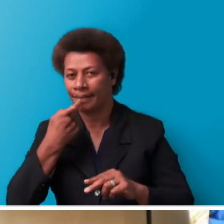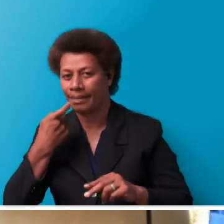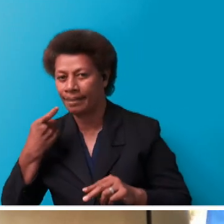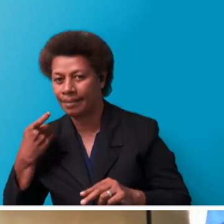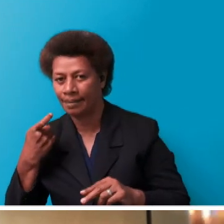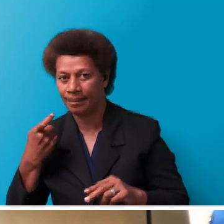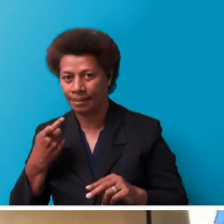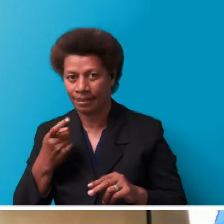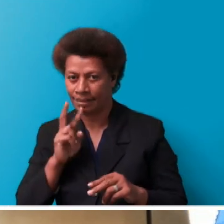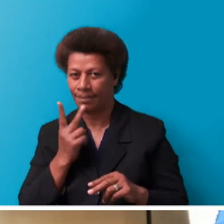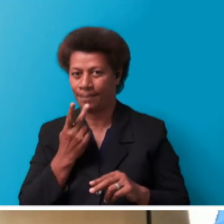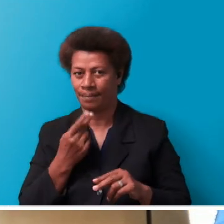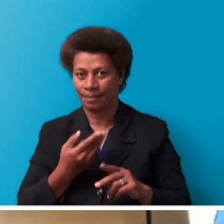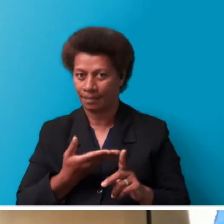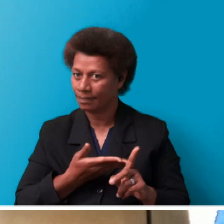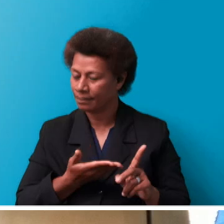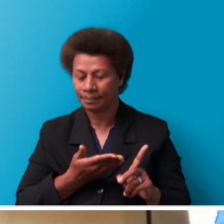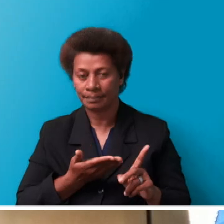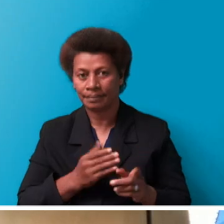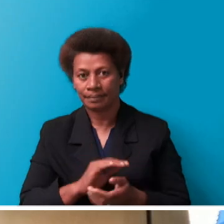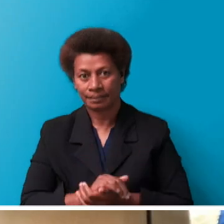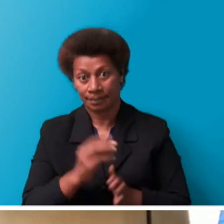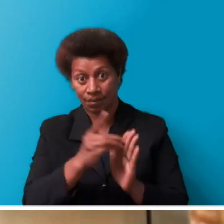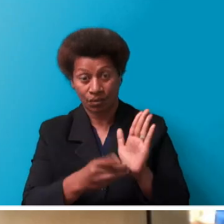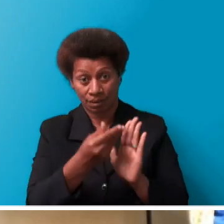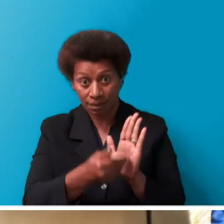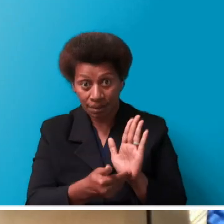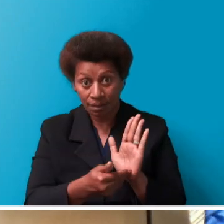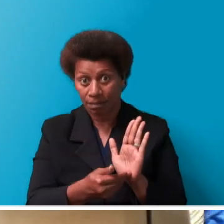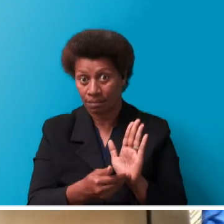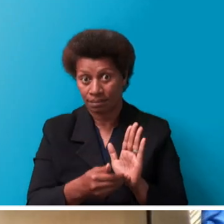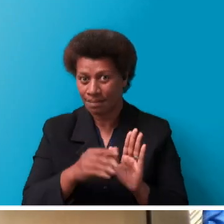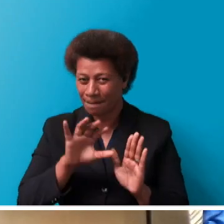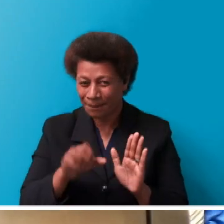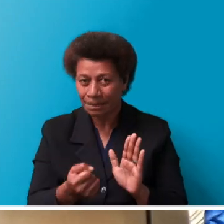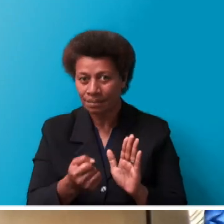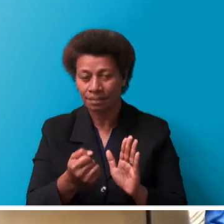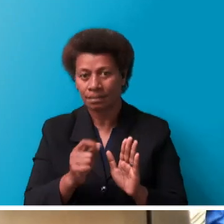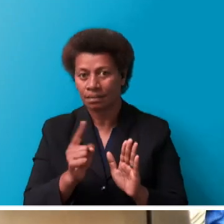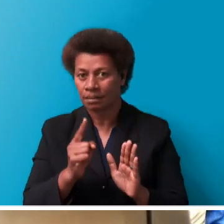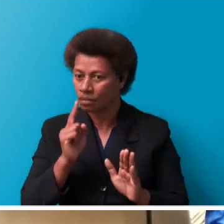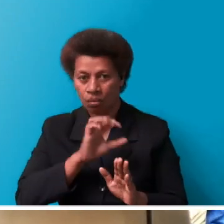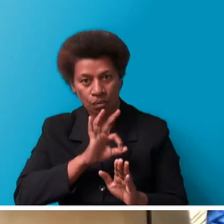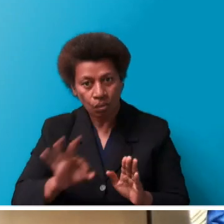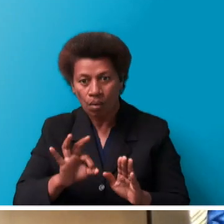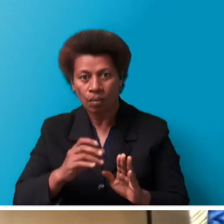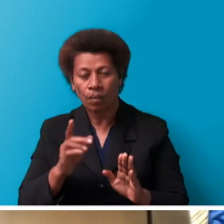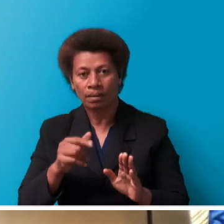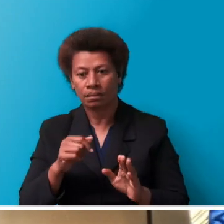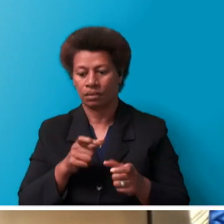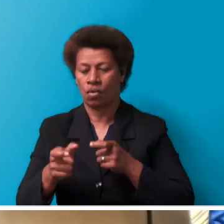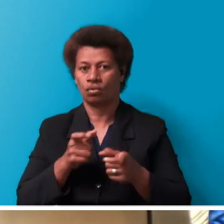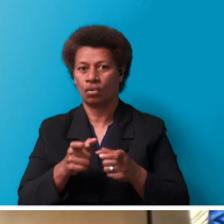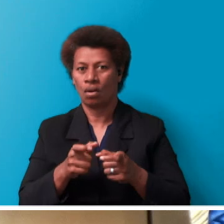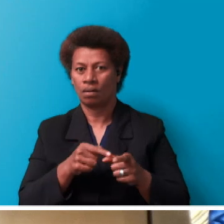must never again be undermined by those in positions of power. And the people of Fiji must never again